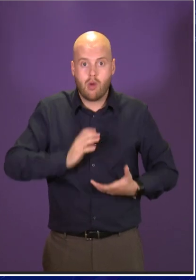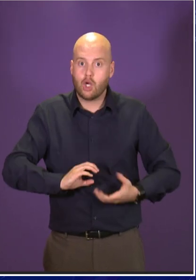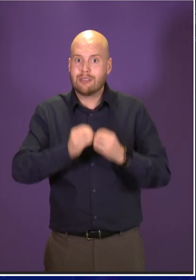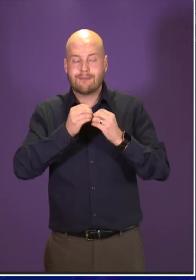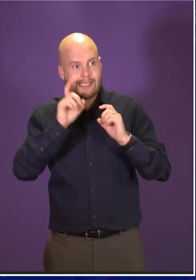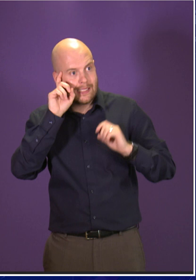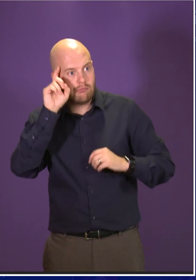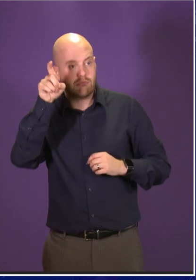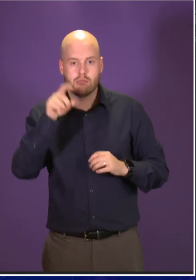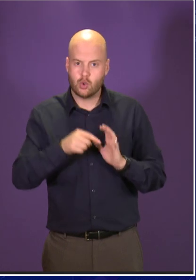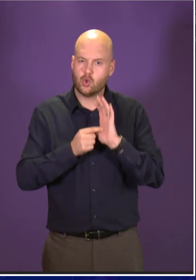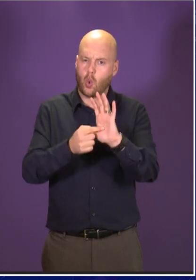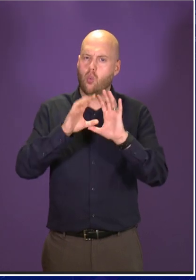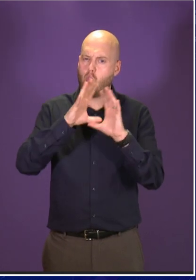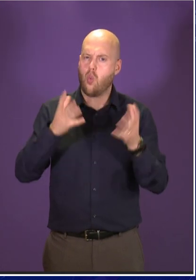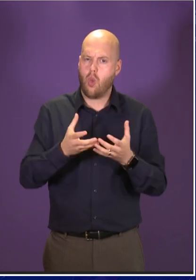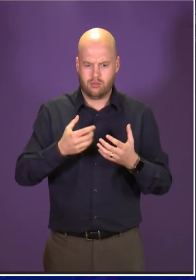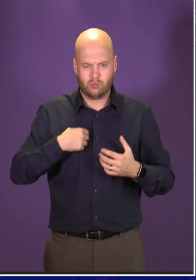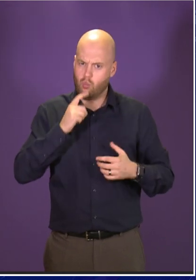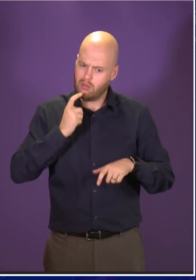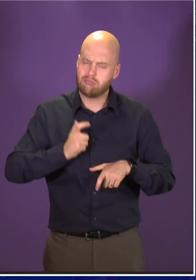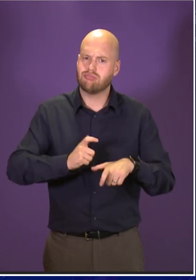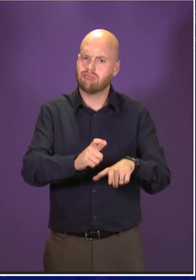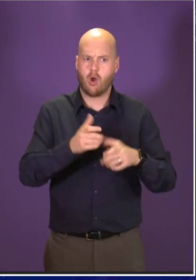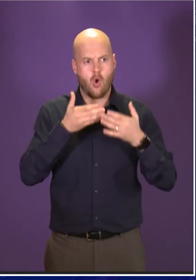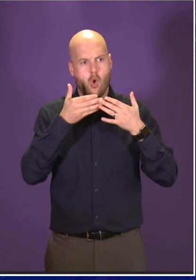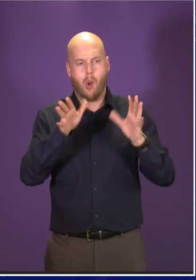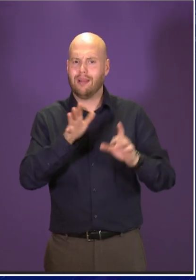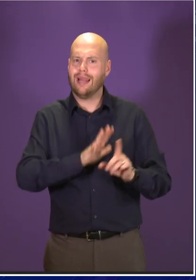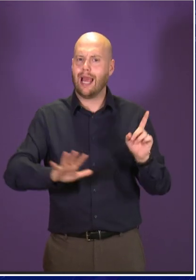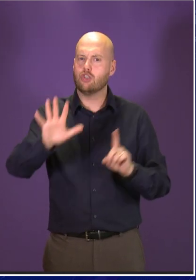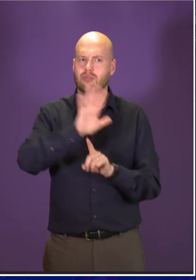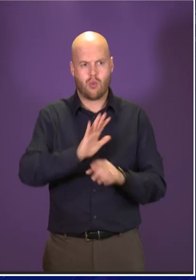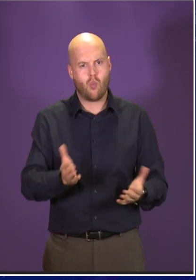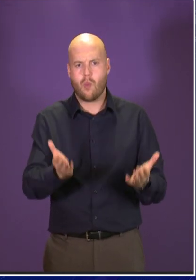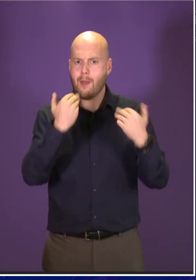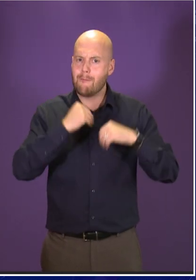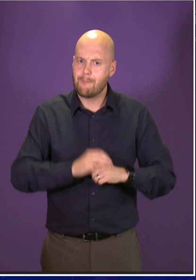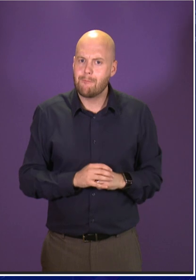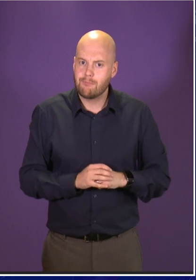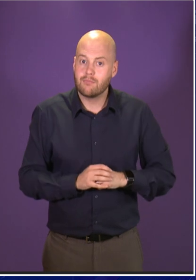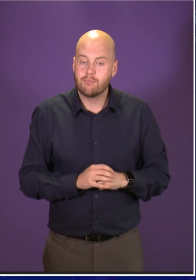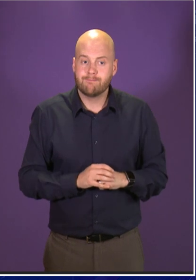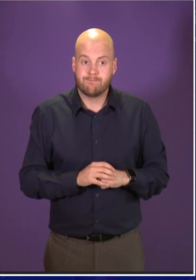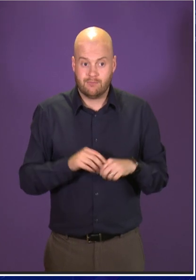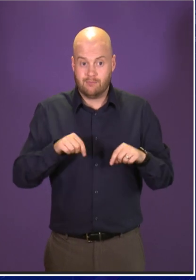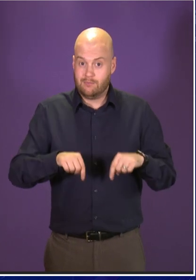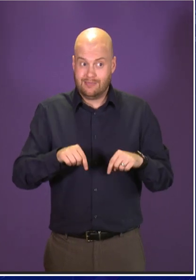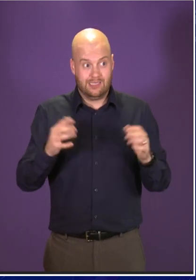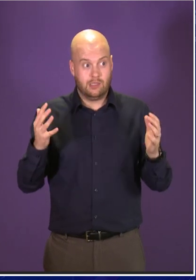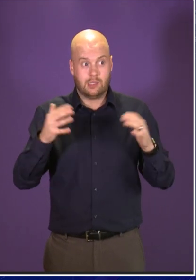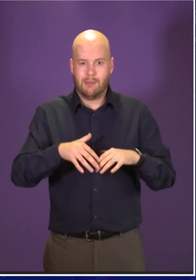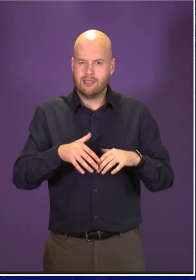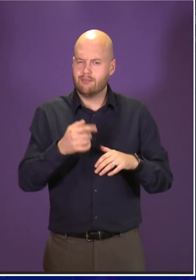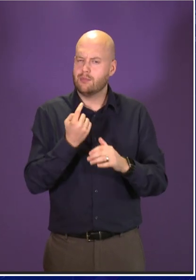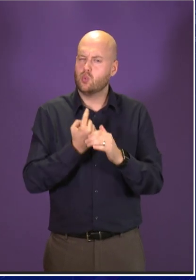open, welcoming, and outward-looking nation. And this summit provides a unique platform for ministers and